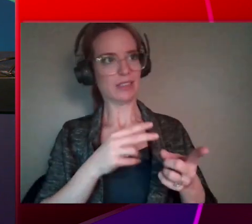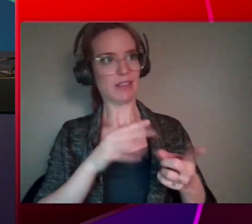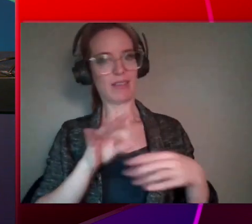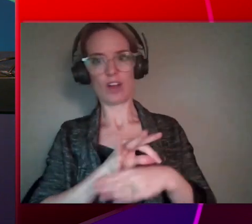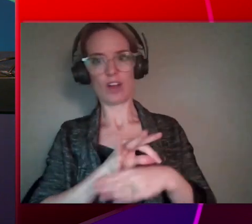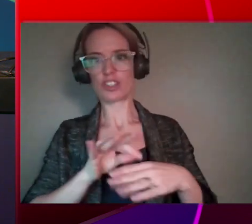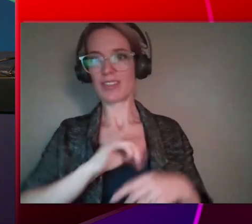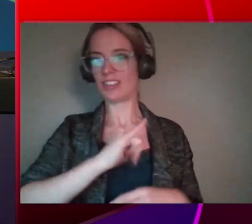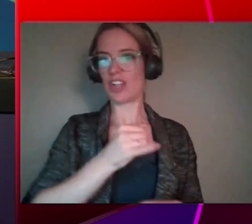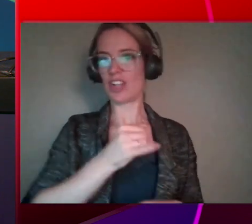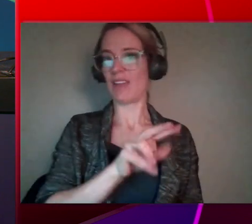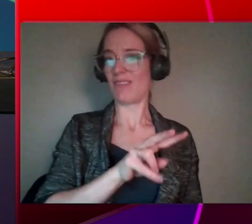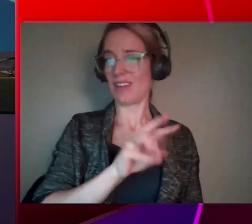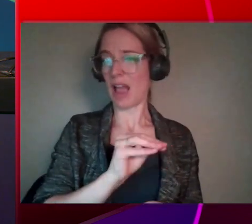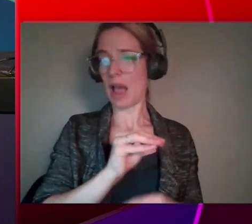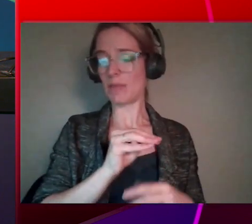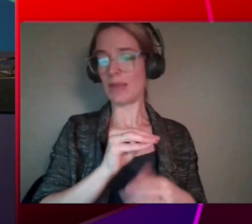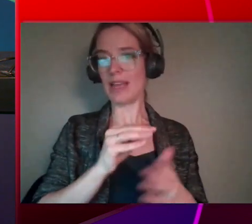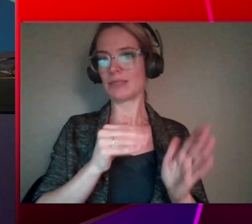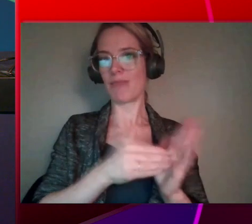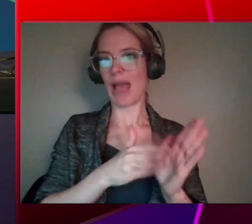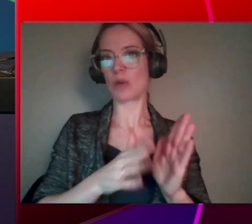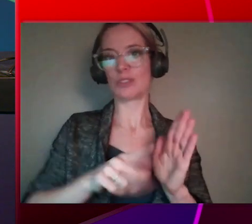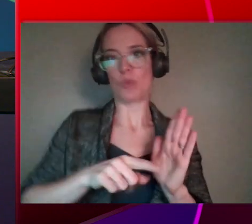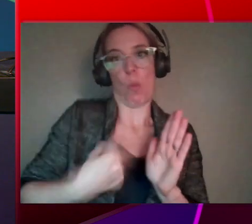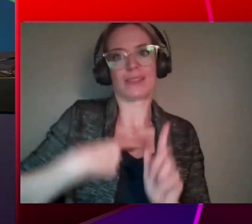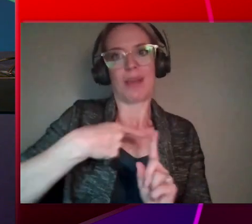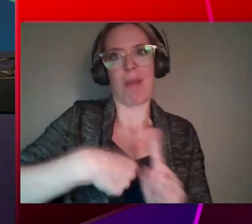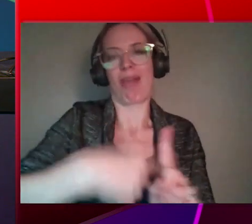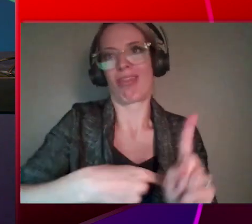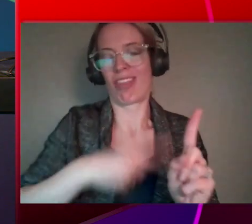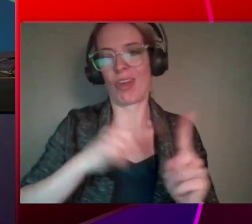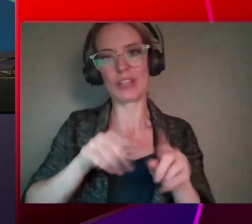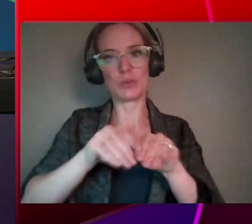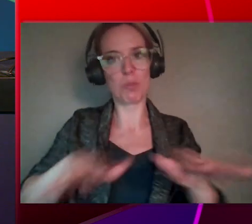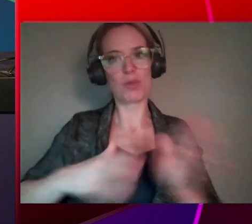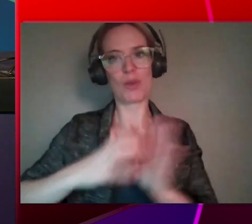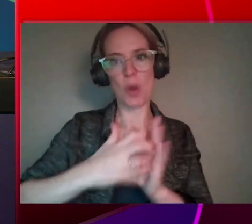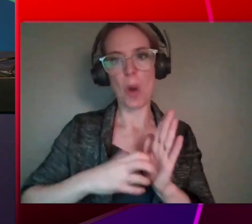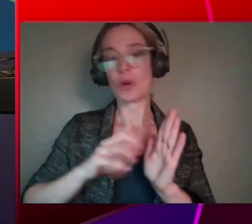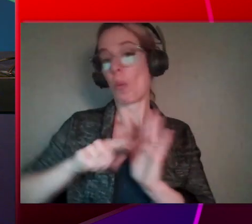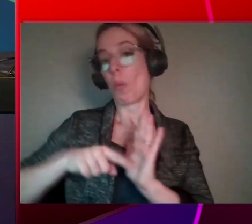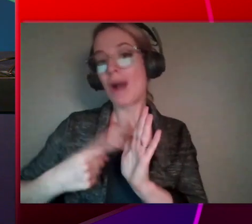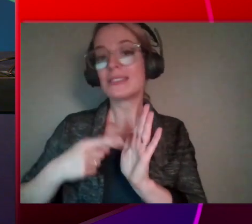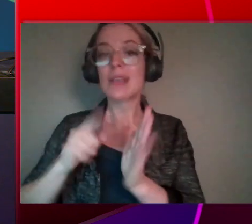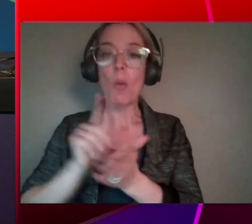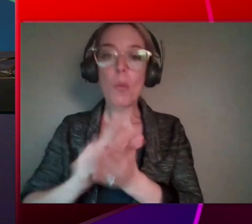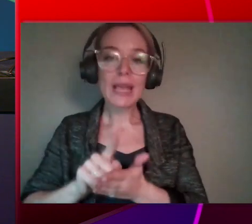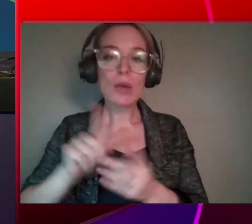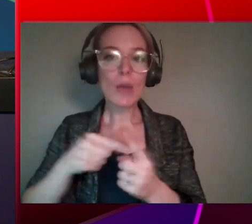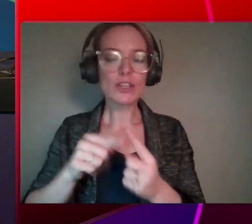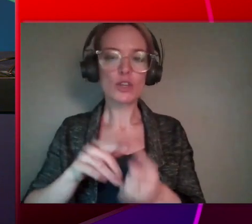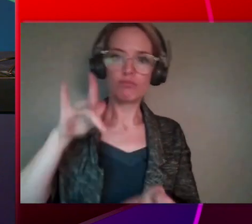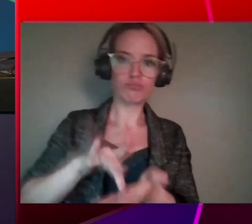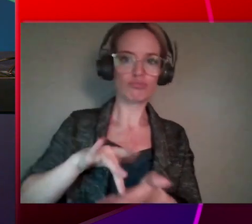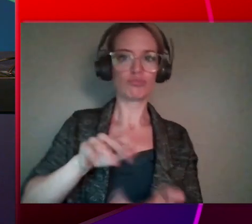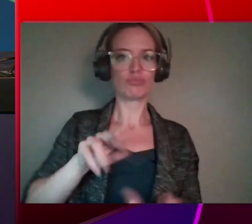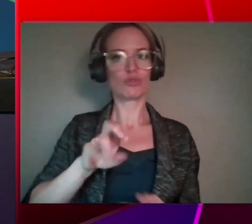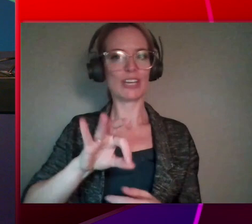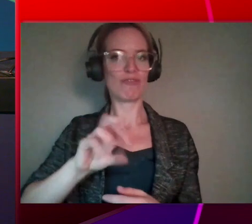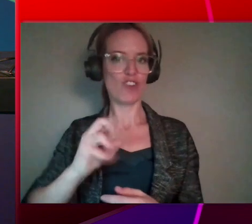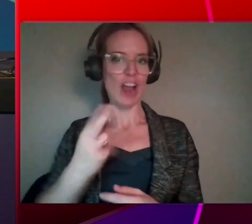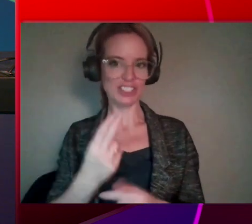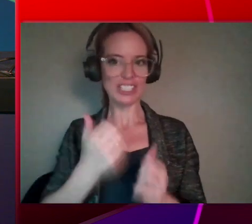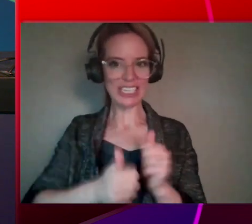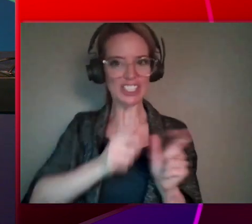once a month when you deploy your code, or once a week when you refresh your instances. And so in that context,